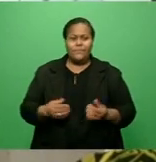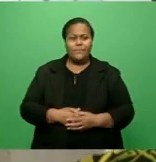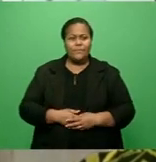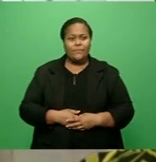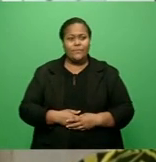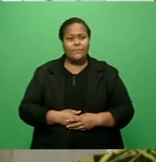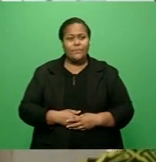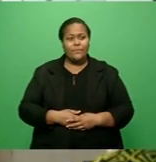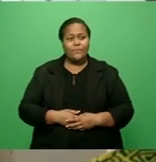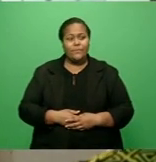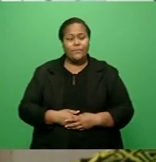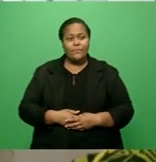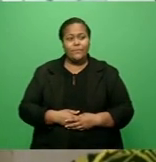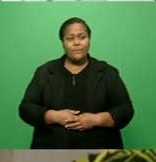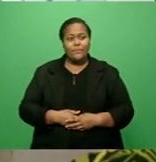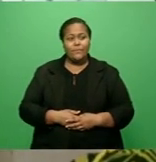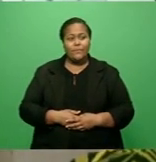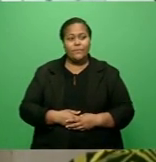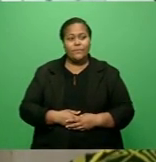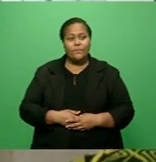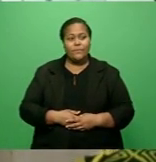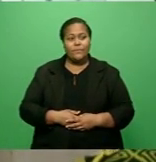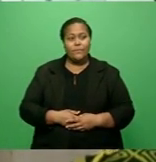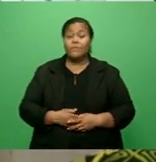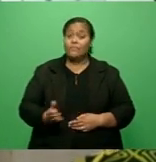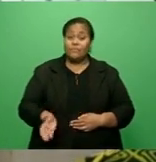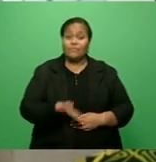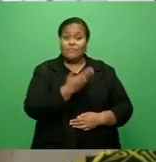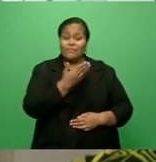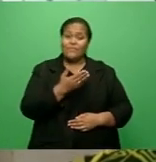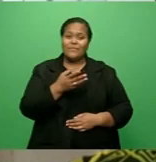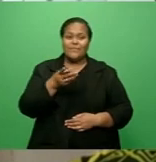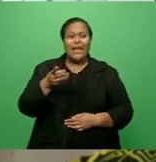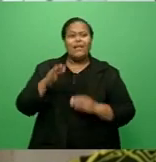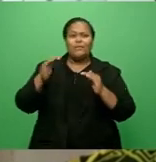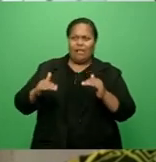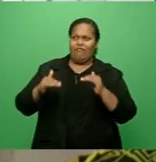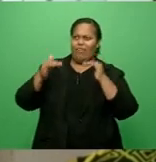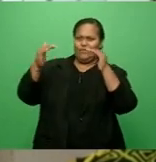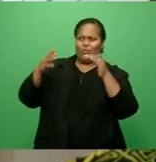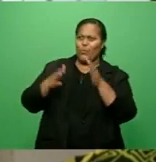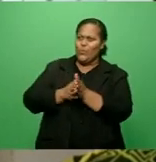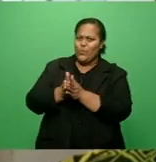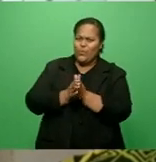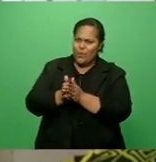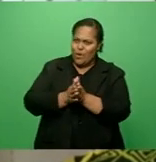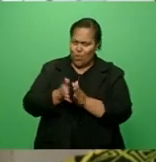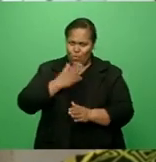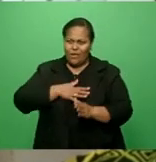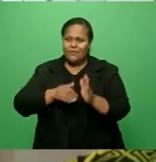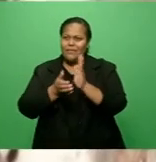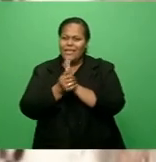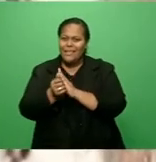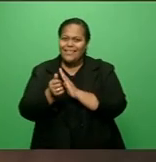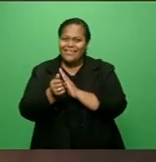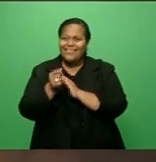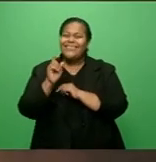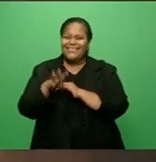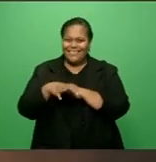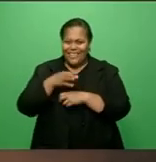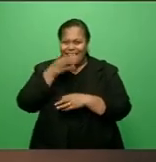gone in advance to exploit his talent, and we're so grateful that there's another opportunity that he